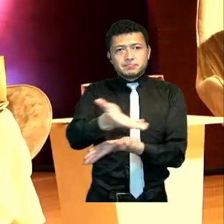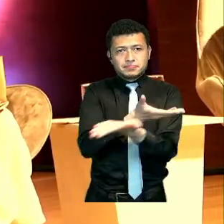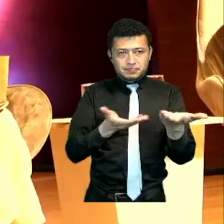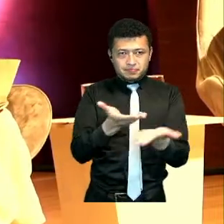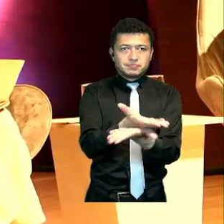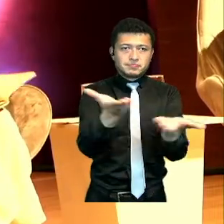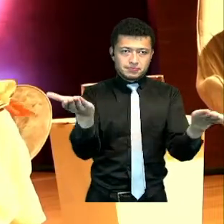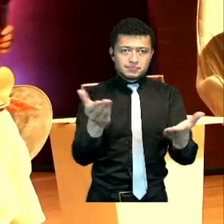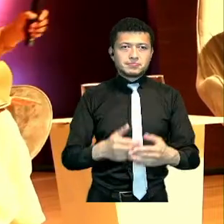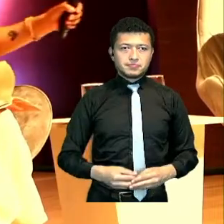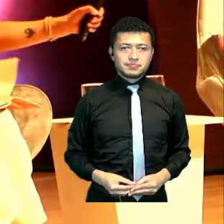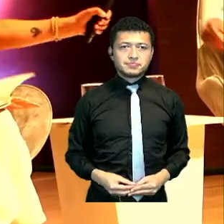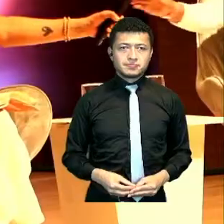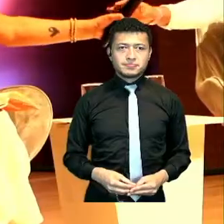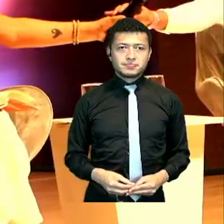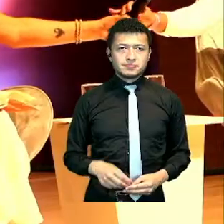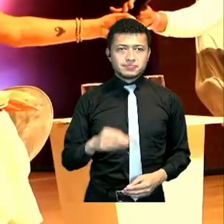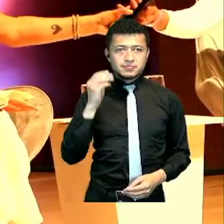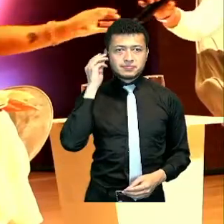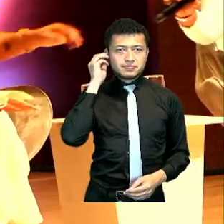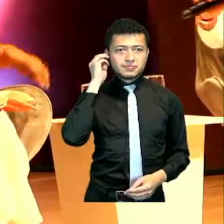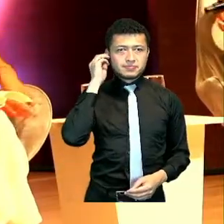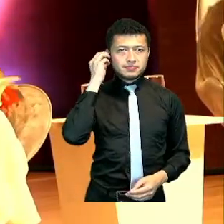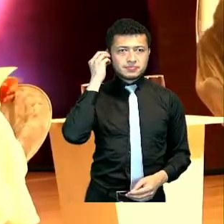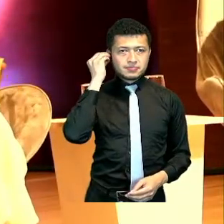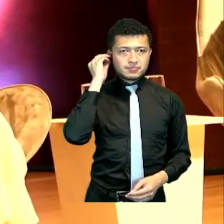that's something I wanted to share with you.